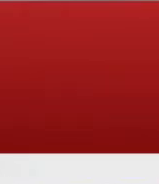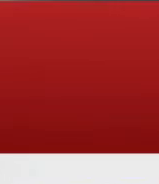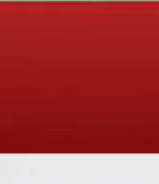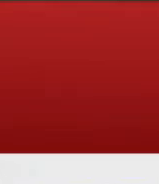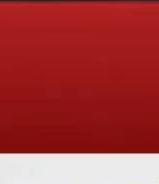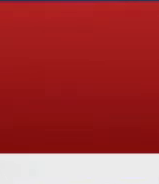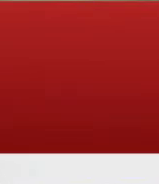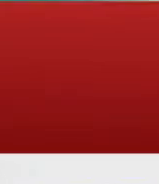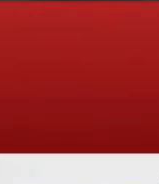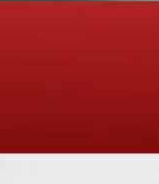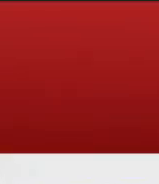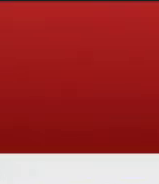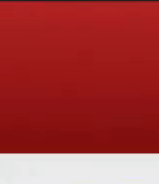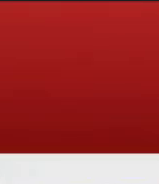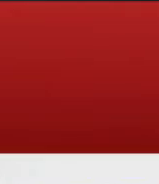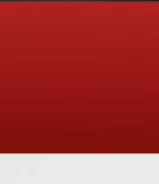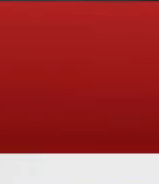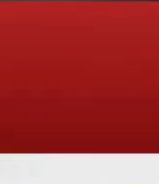Eras Tour Taylor's version.